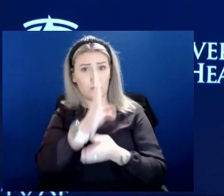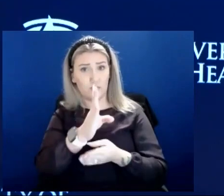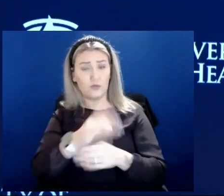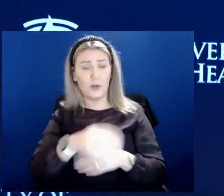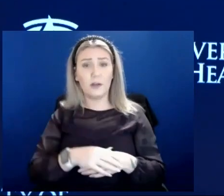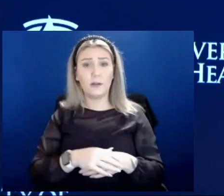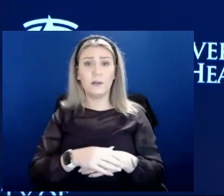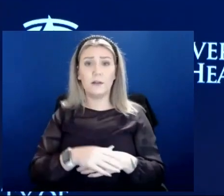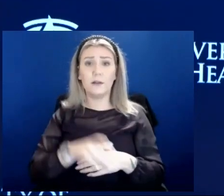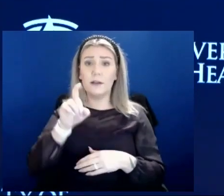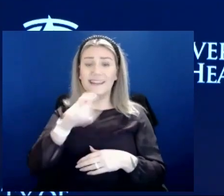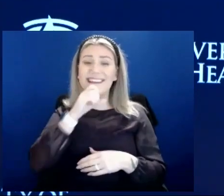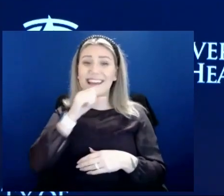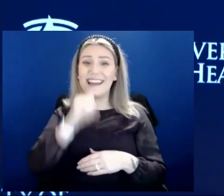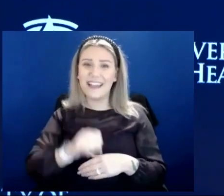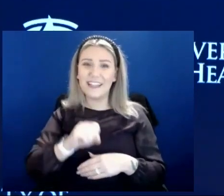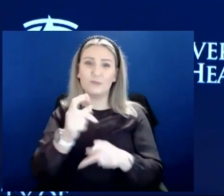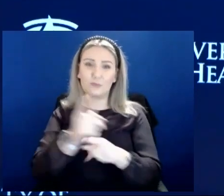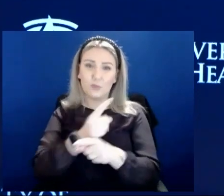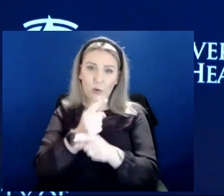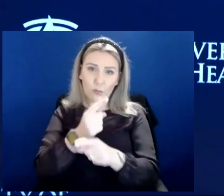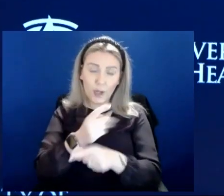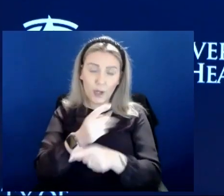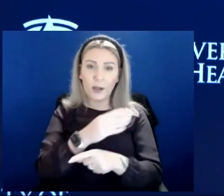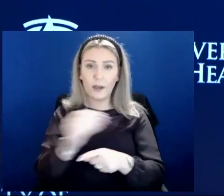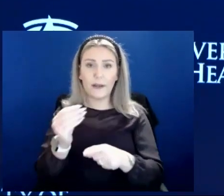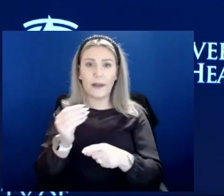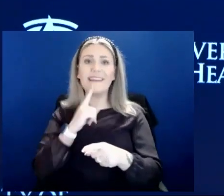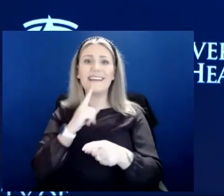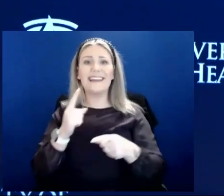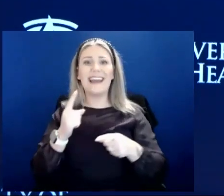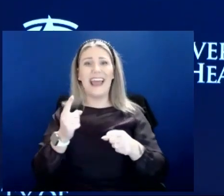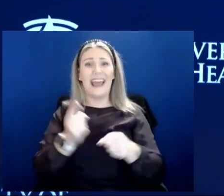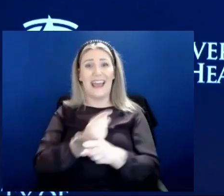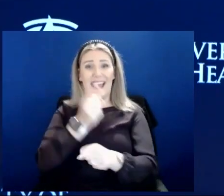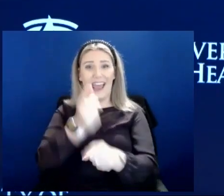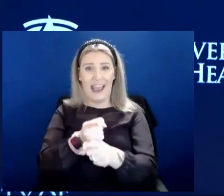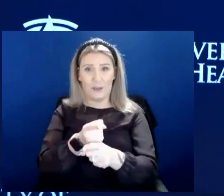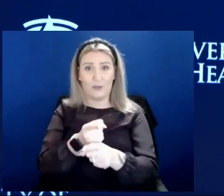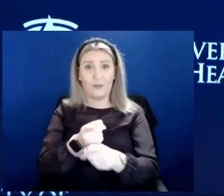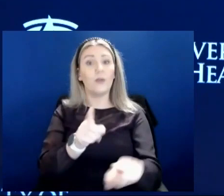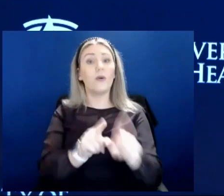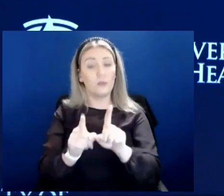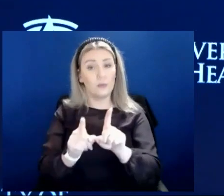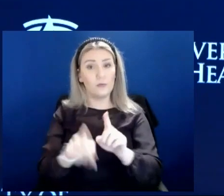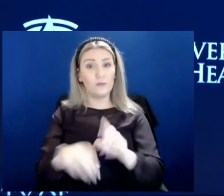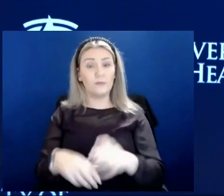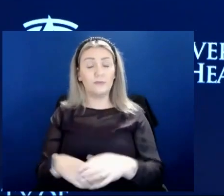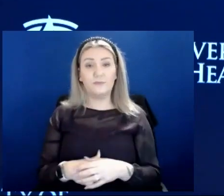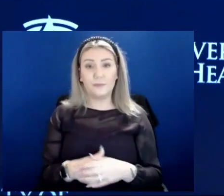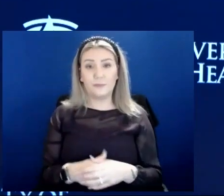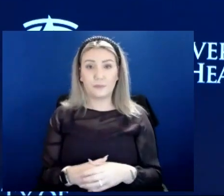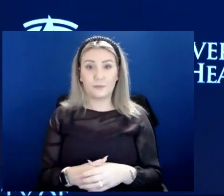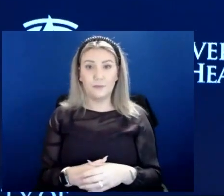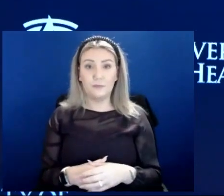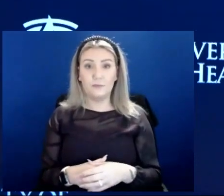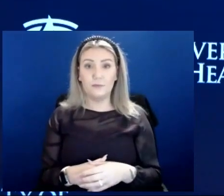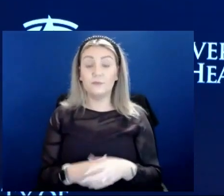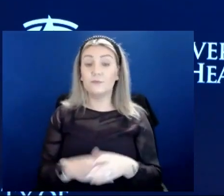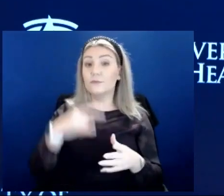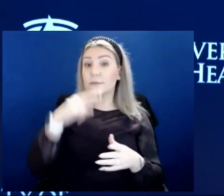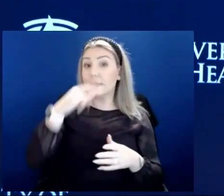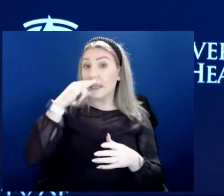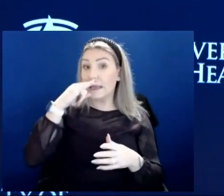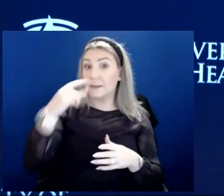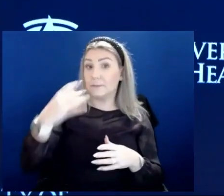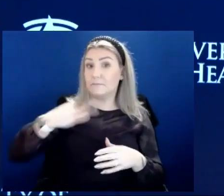age appropriate, and they need to be accurate. And so kids will benefit from getting